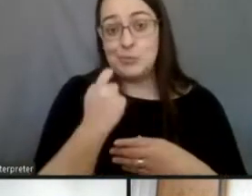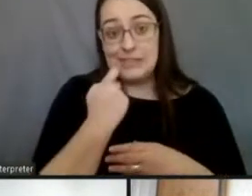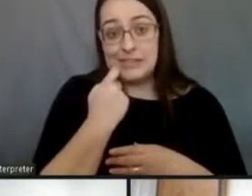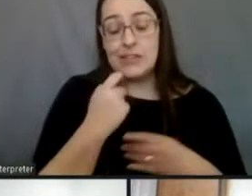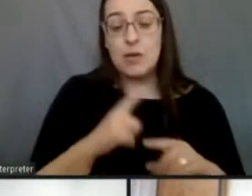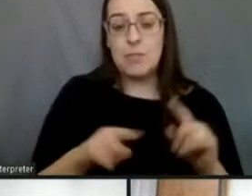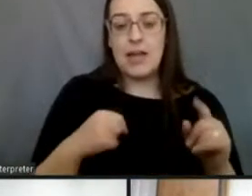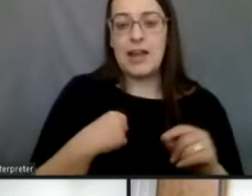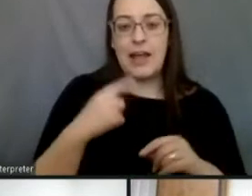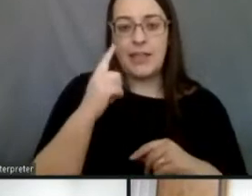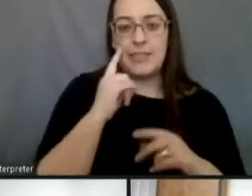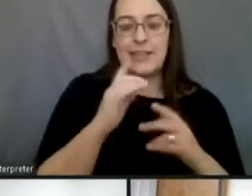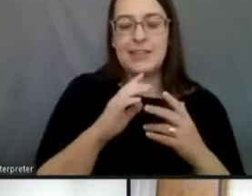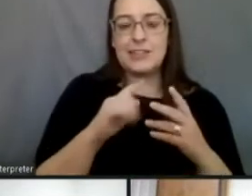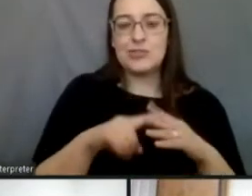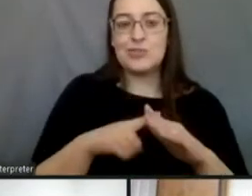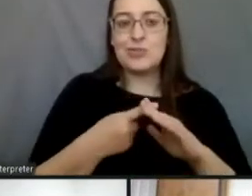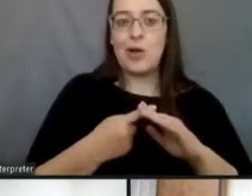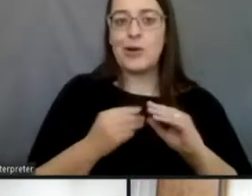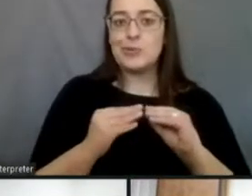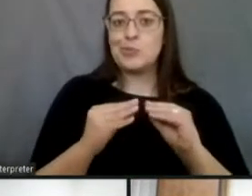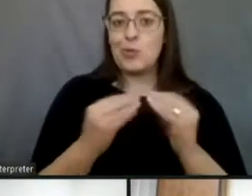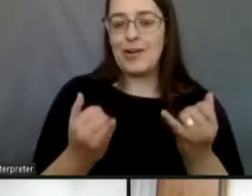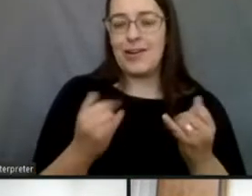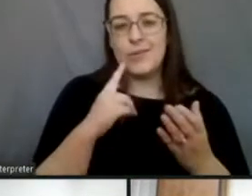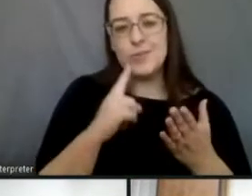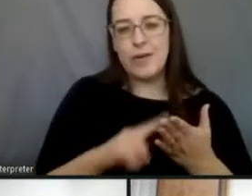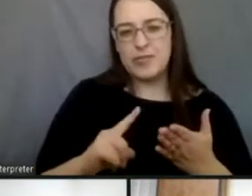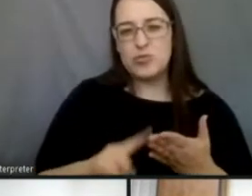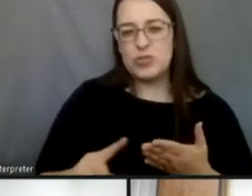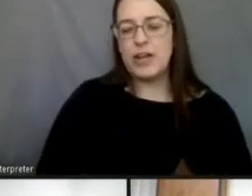but I think traffic is picking up a little bit more.